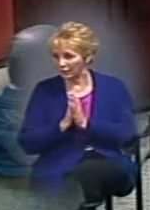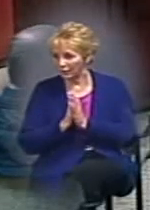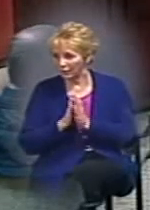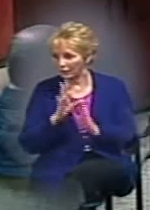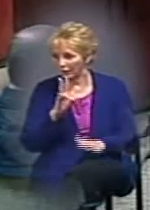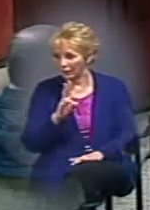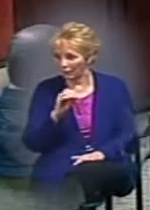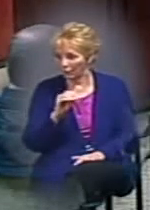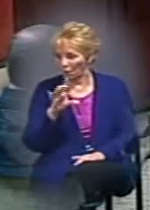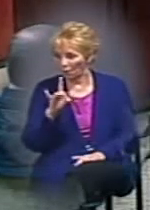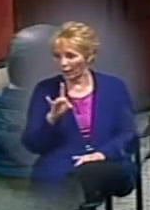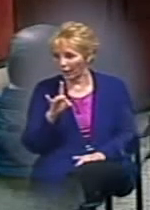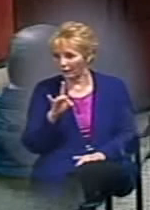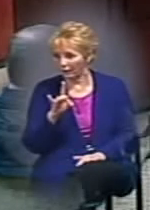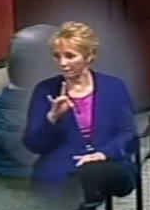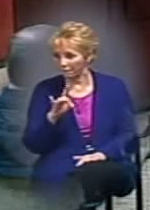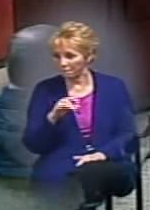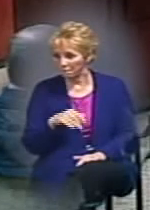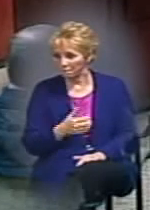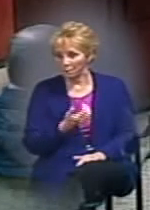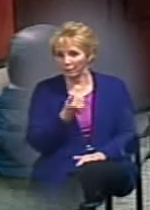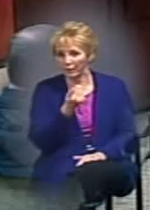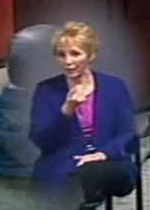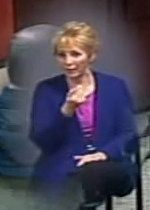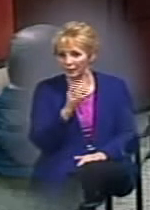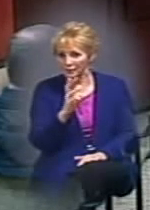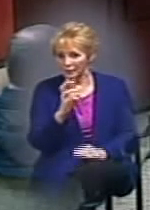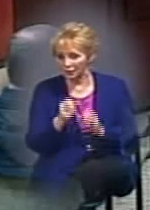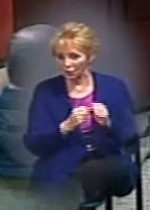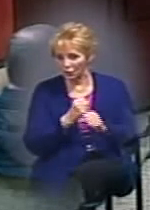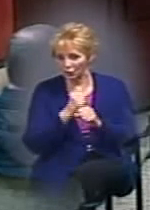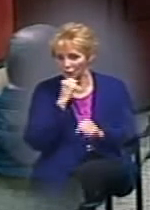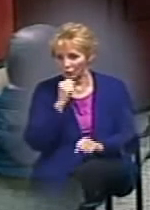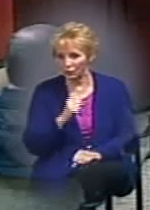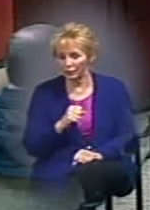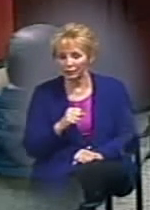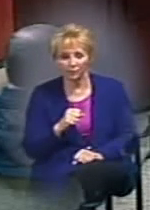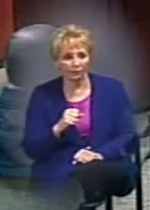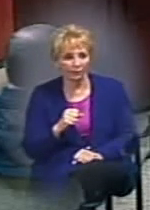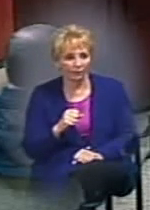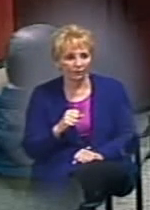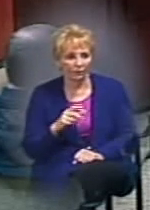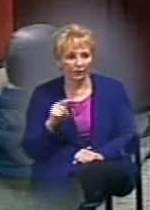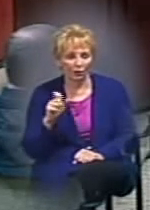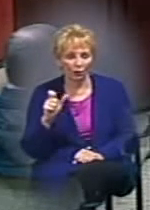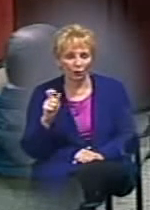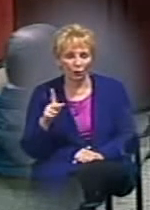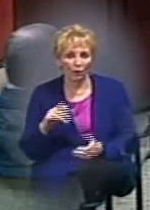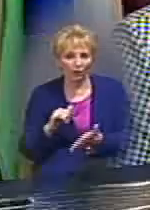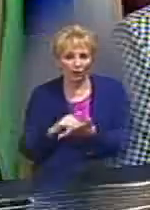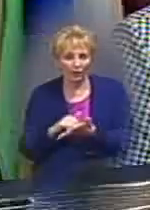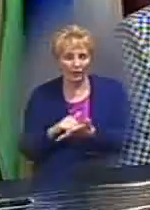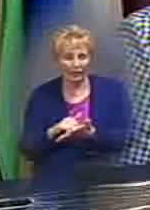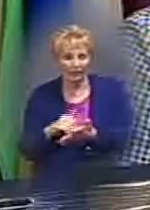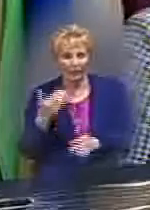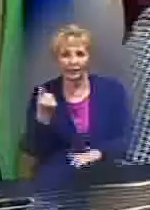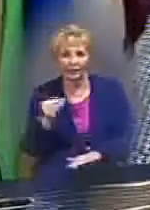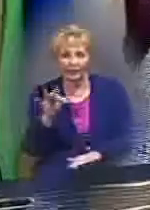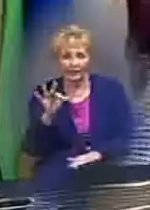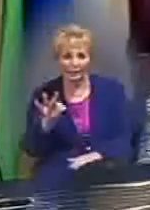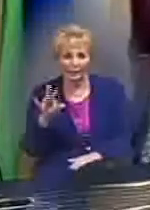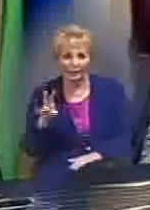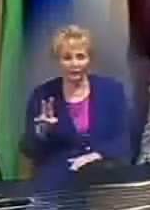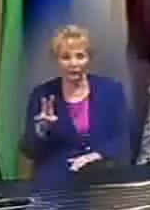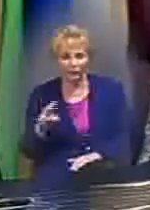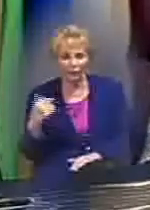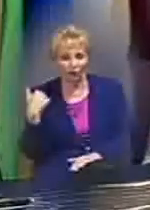708 is what, 16 years old? Yes, it is the truck that 1997 that